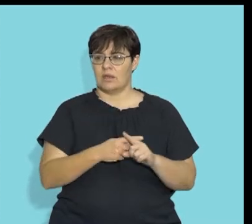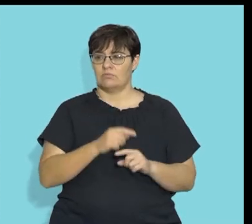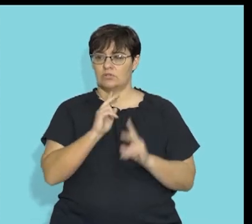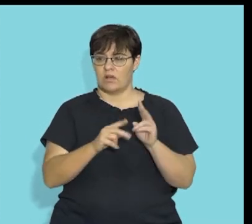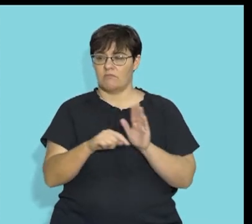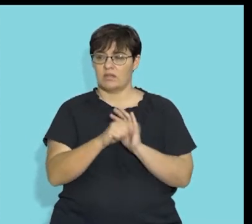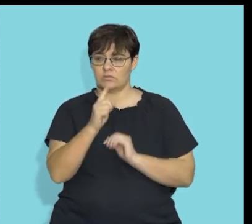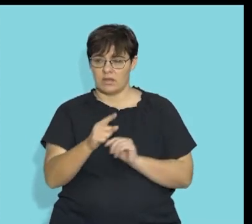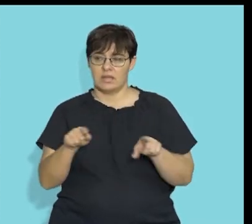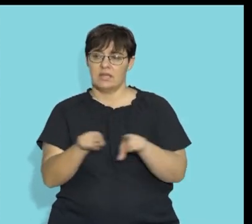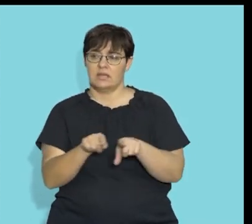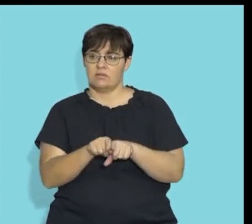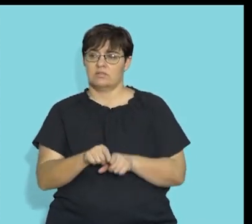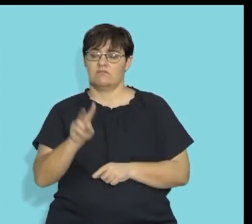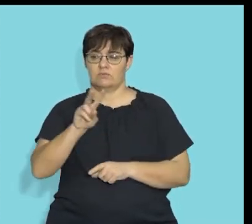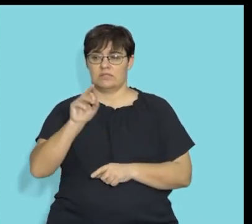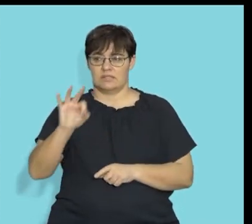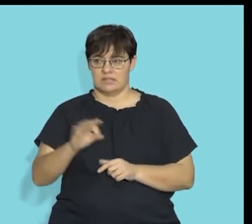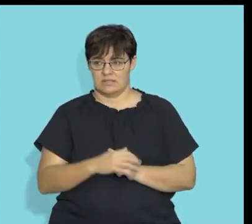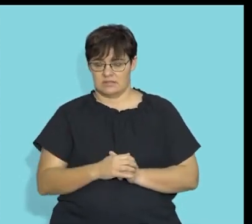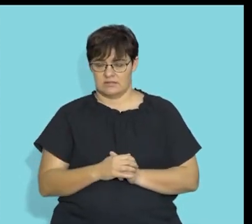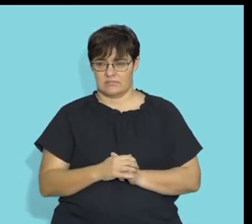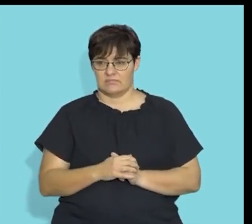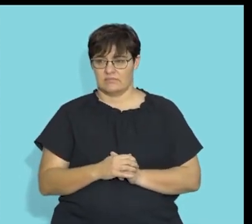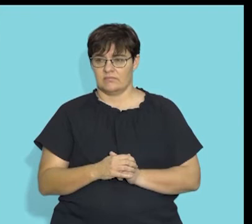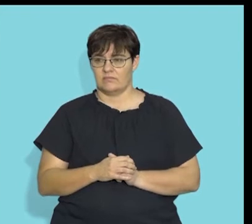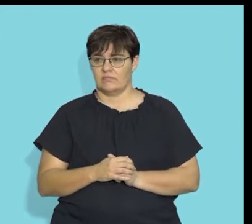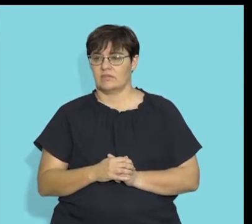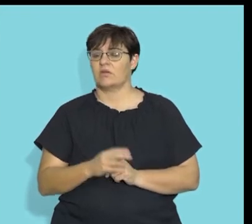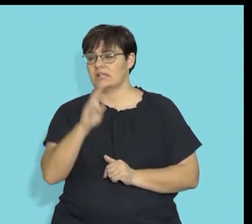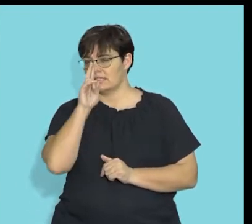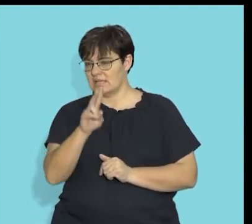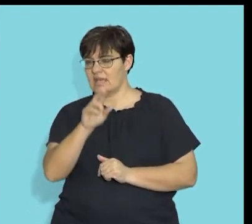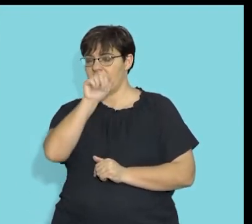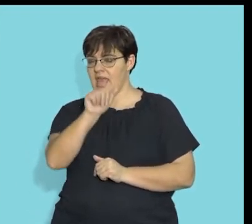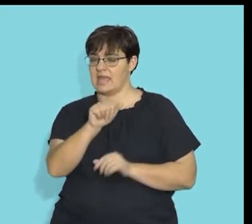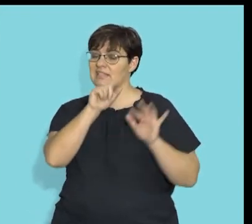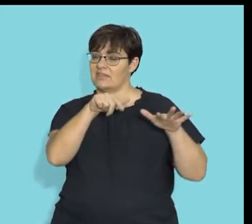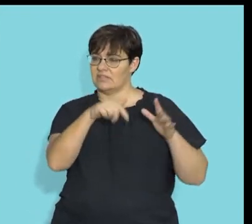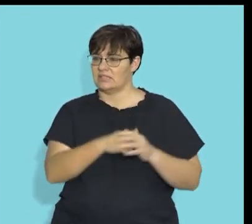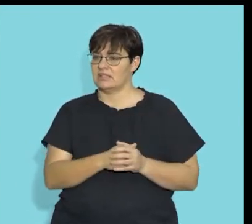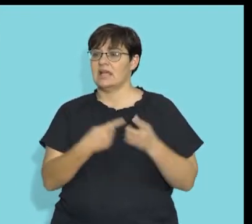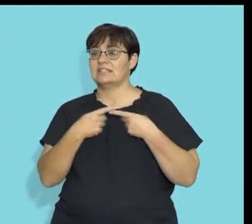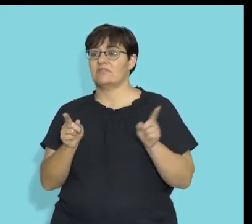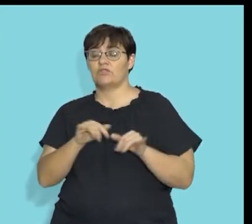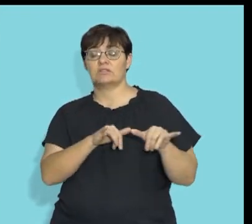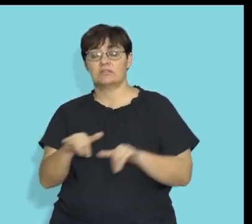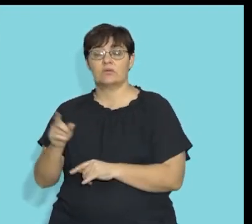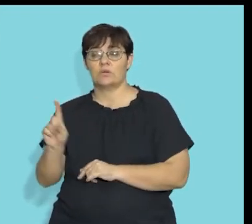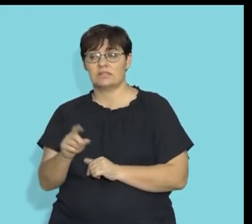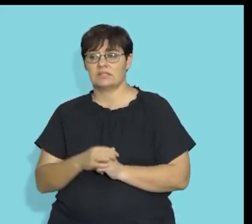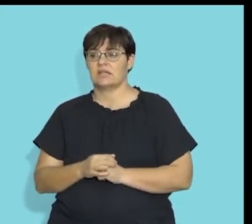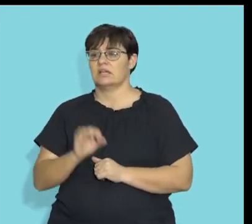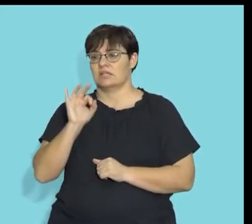12 minus 1 gives me a term 3 value of 23. So in this case, I can see that A is 17, and the common